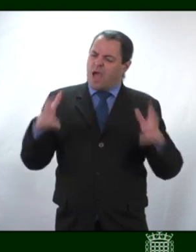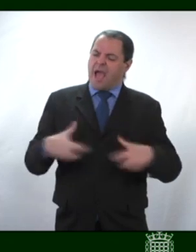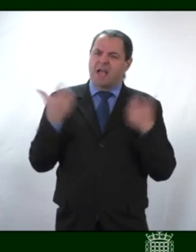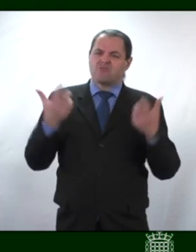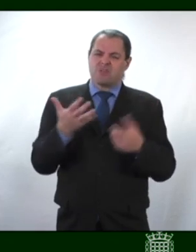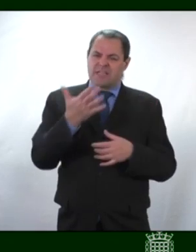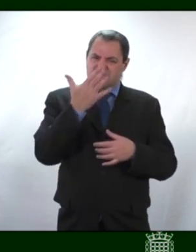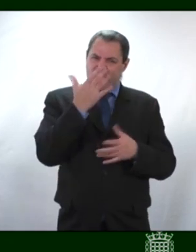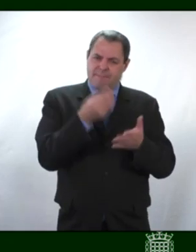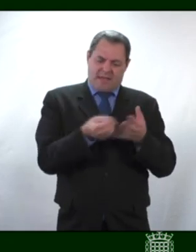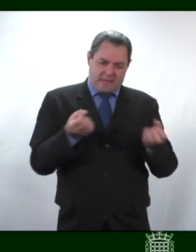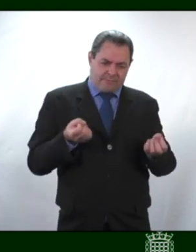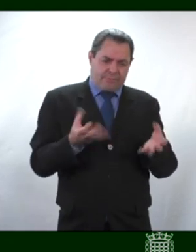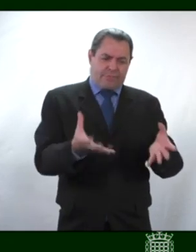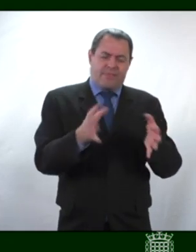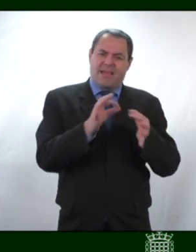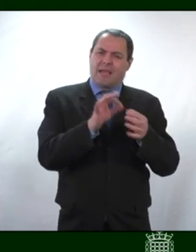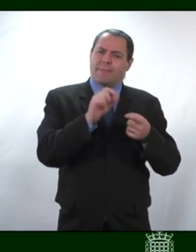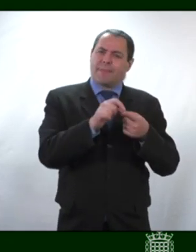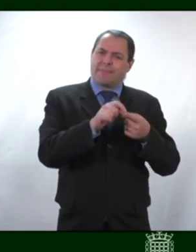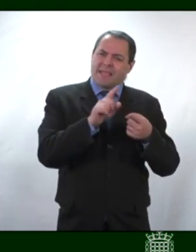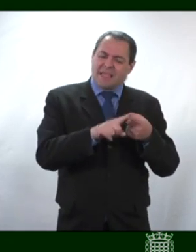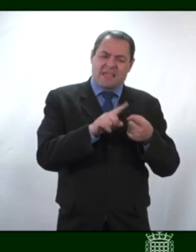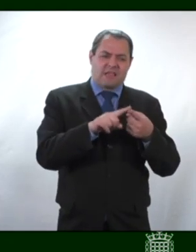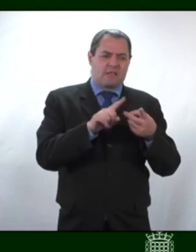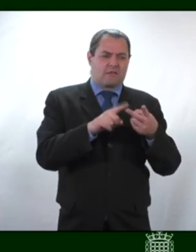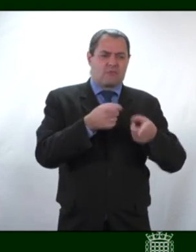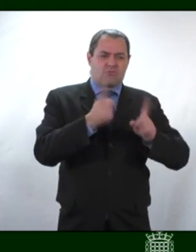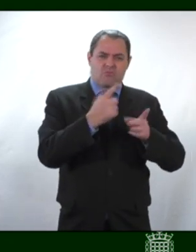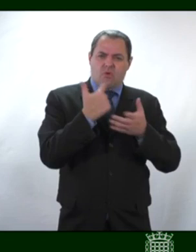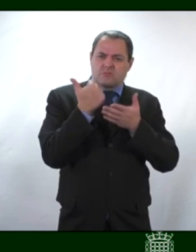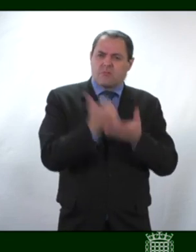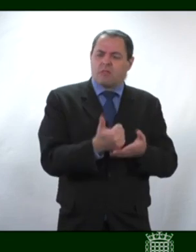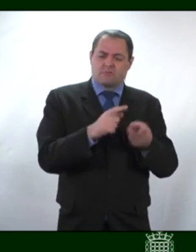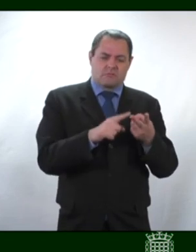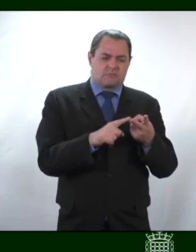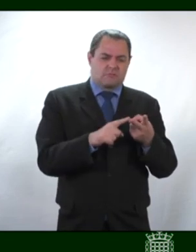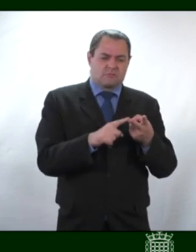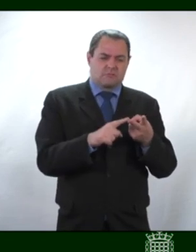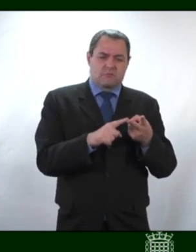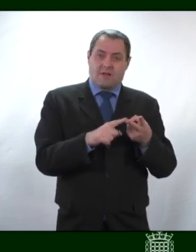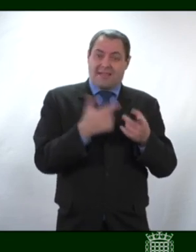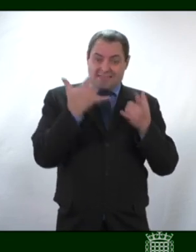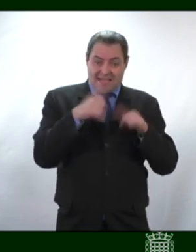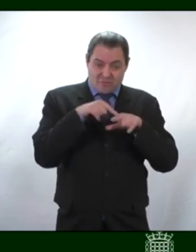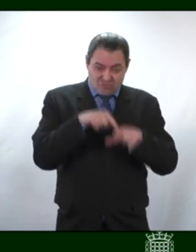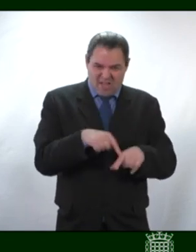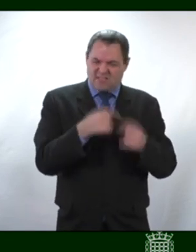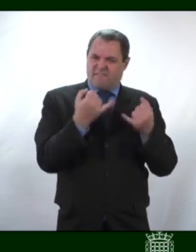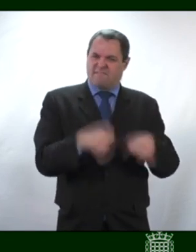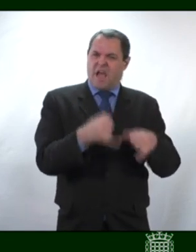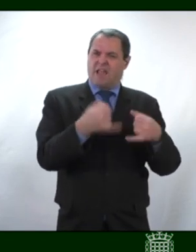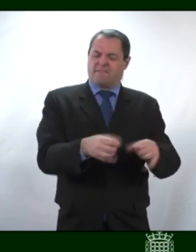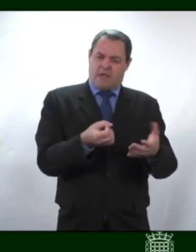the PPE purchases, on the consultants, on the failing test and trace system that my honourable